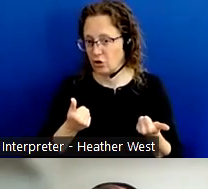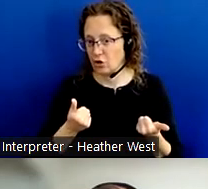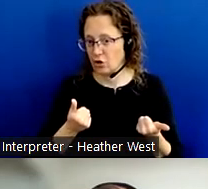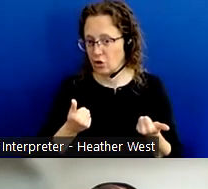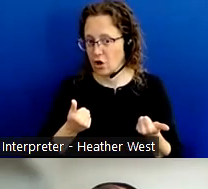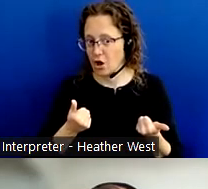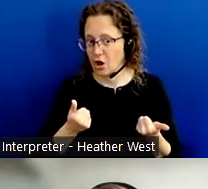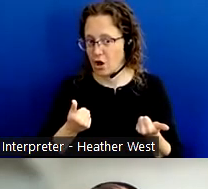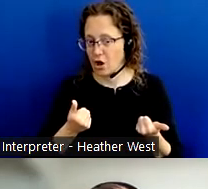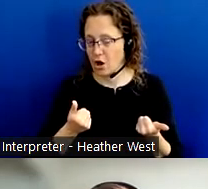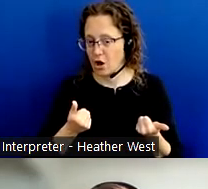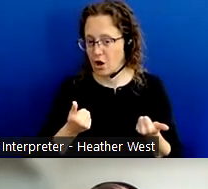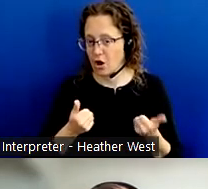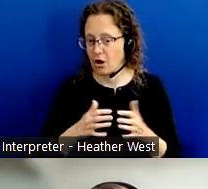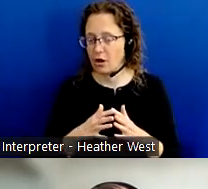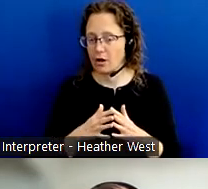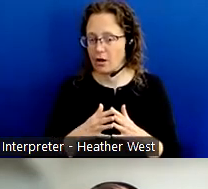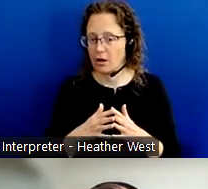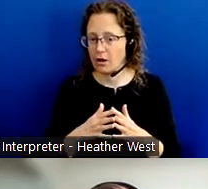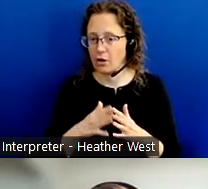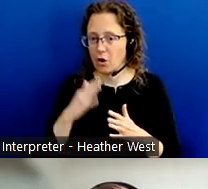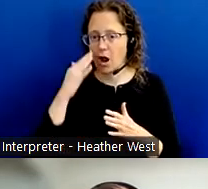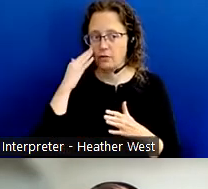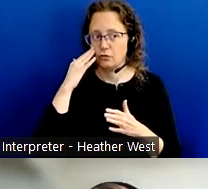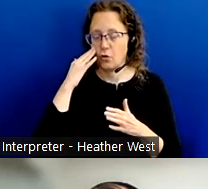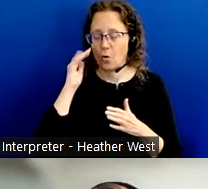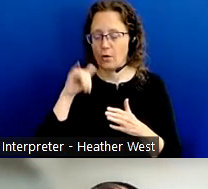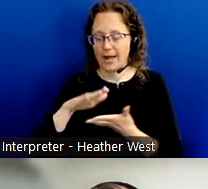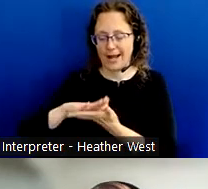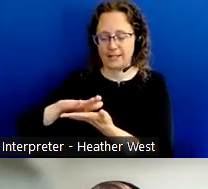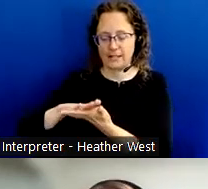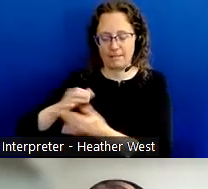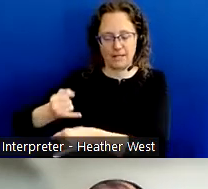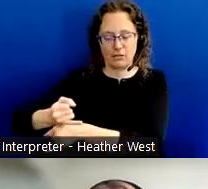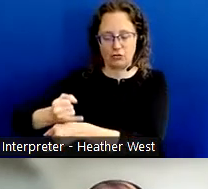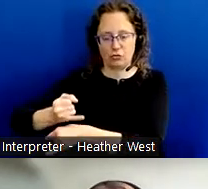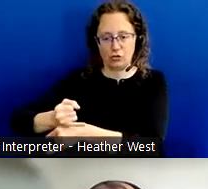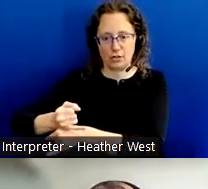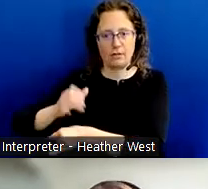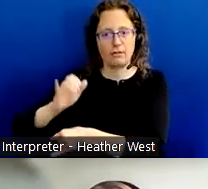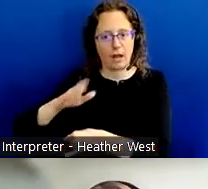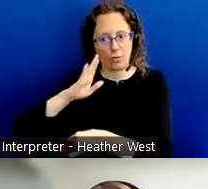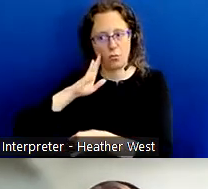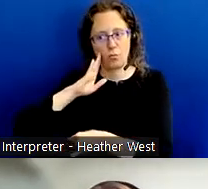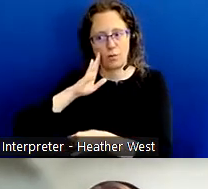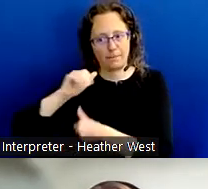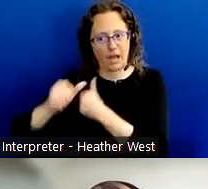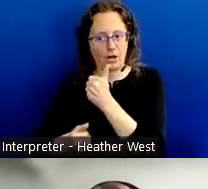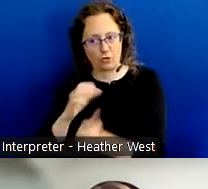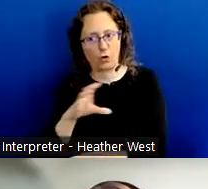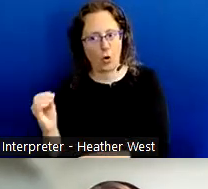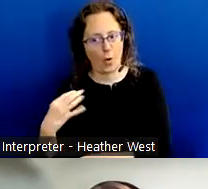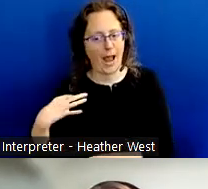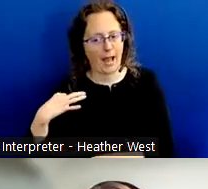I know that we had the academic institutions in the co-applicant structure, but it's